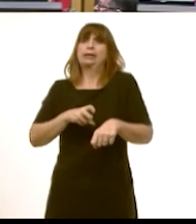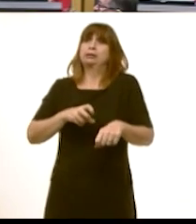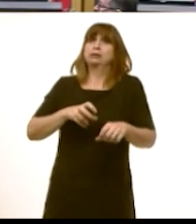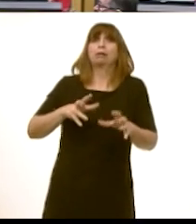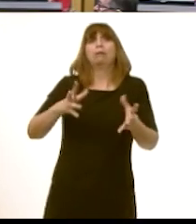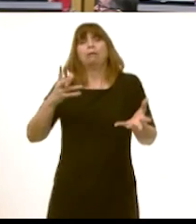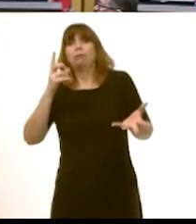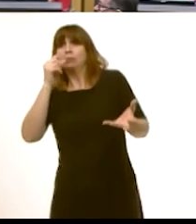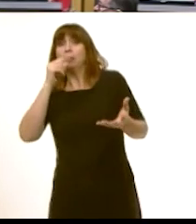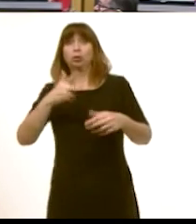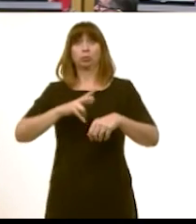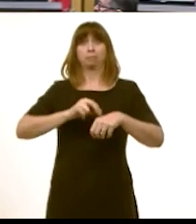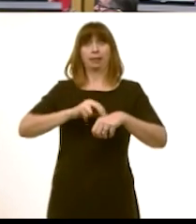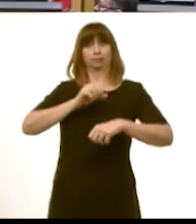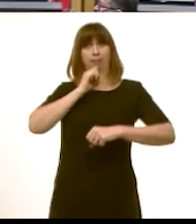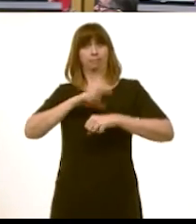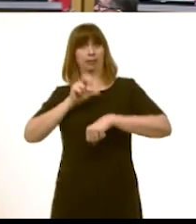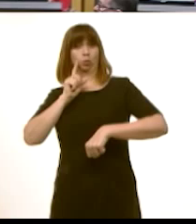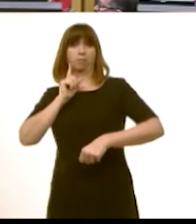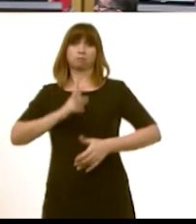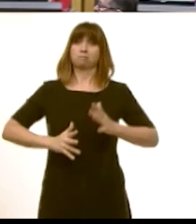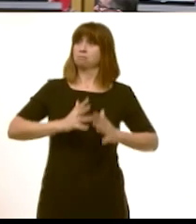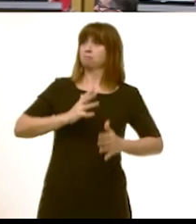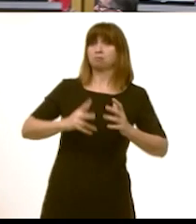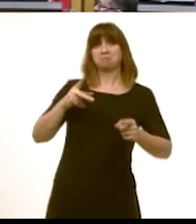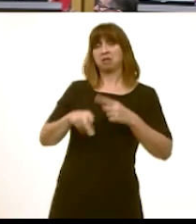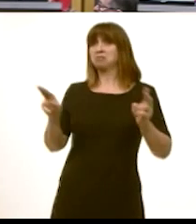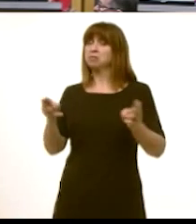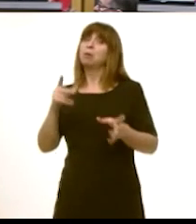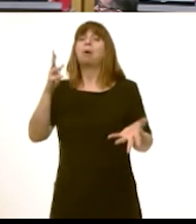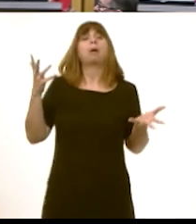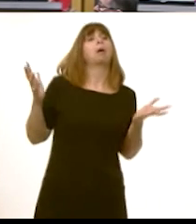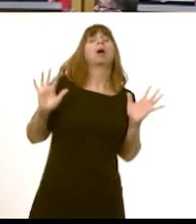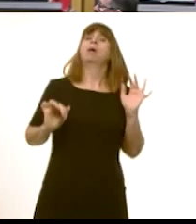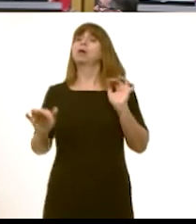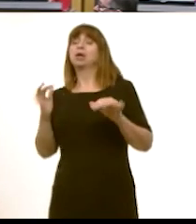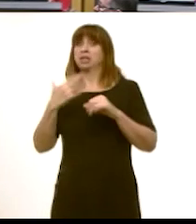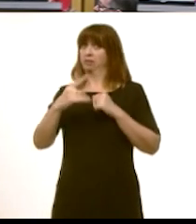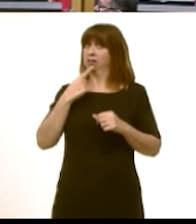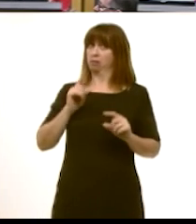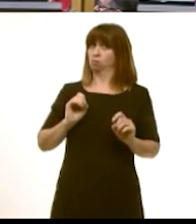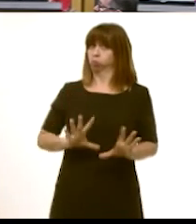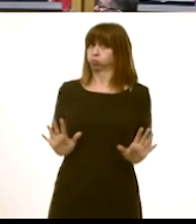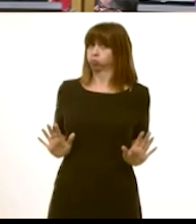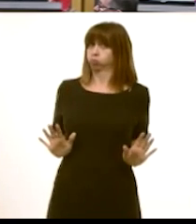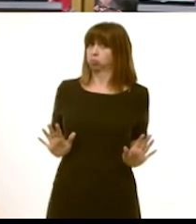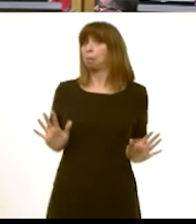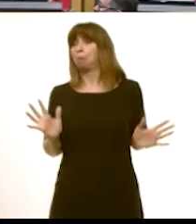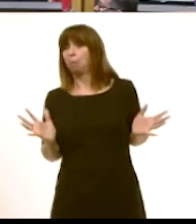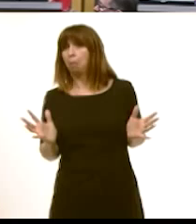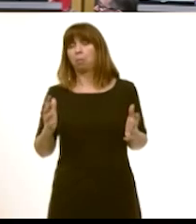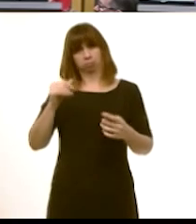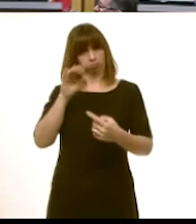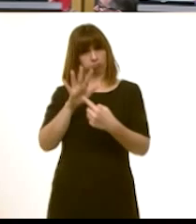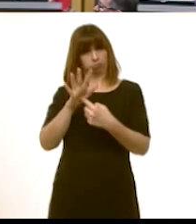particular. Do you agree with me that following the tragic events of recent weeks in Paris and beyond, they've demonstrated the importance